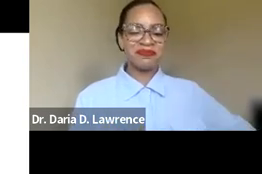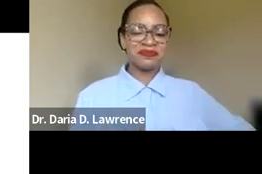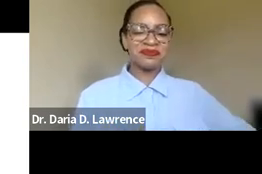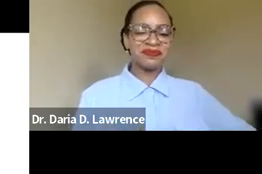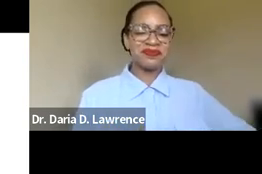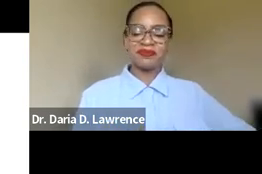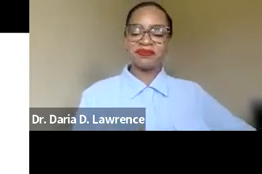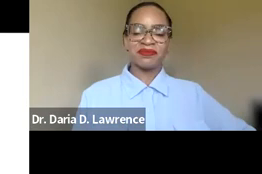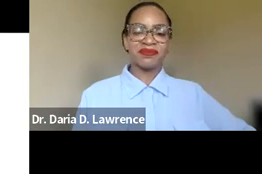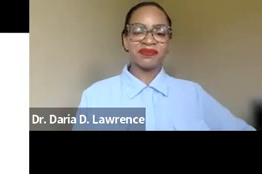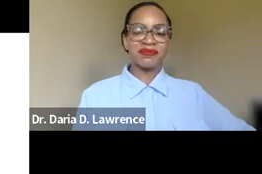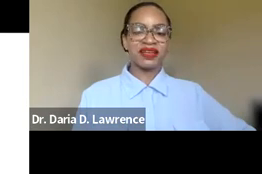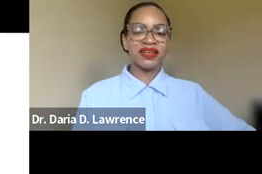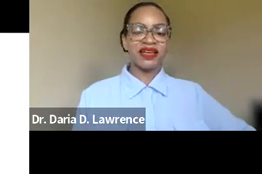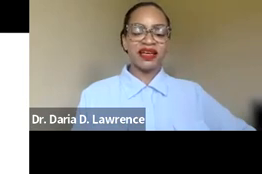great.